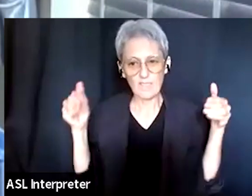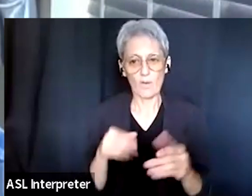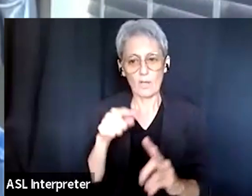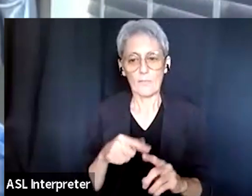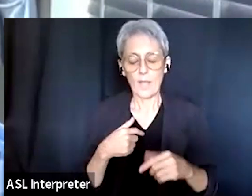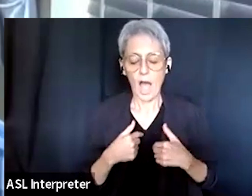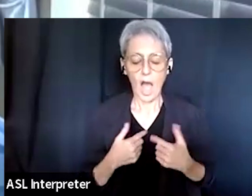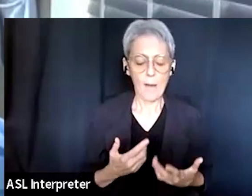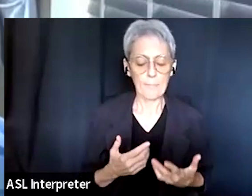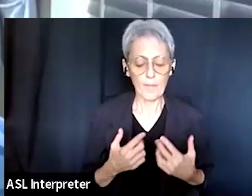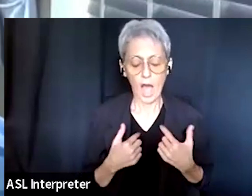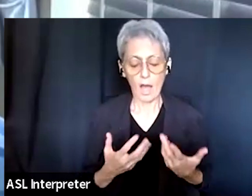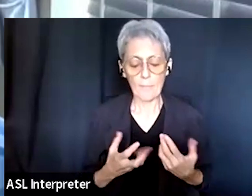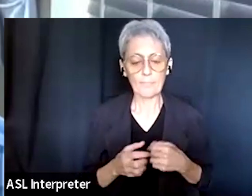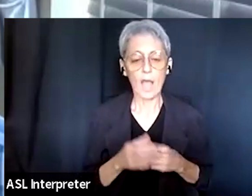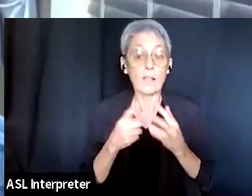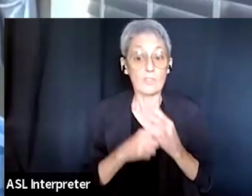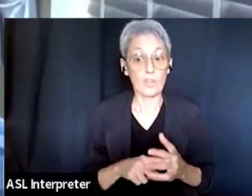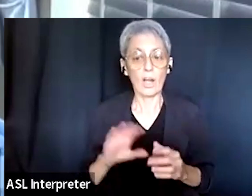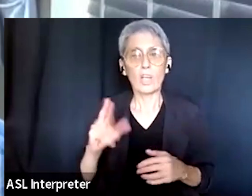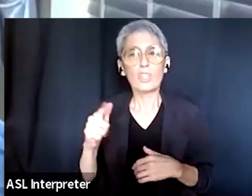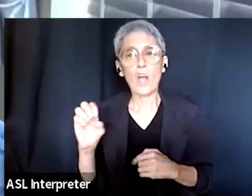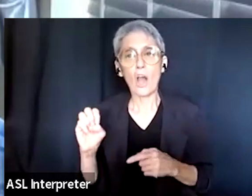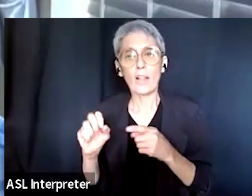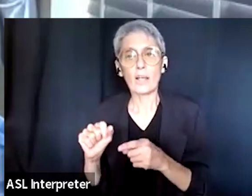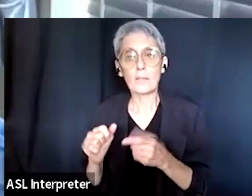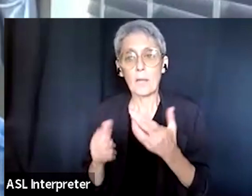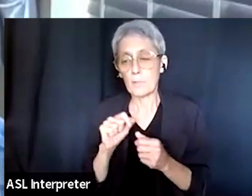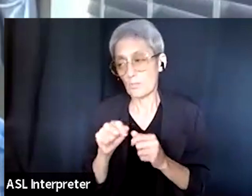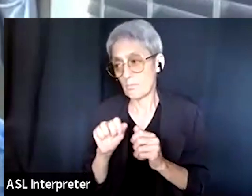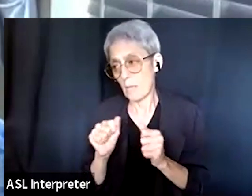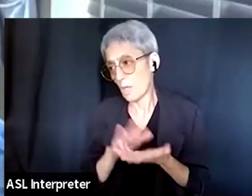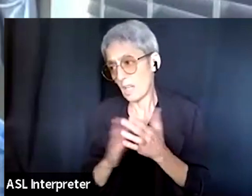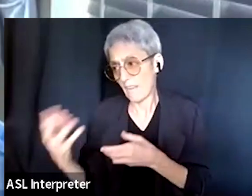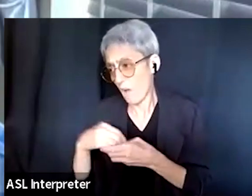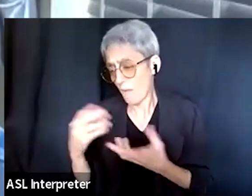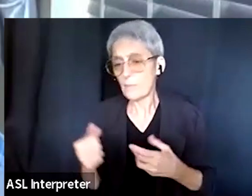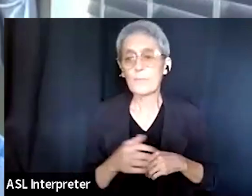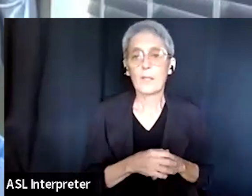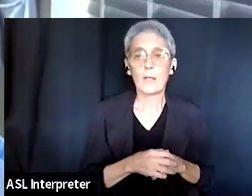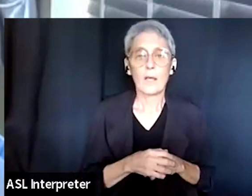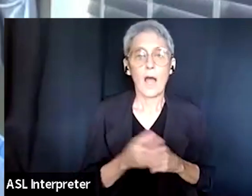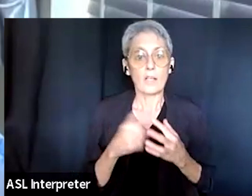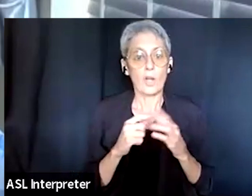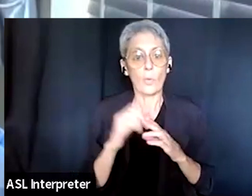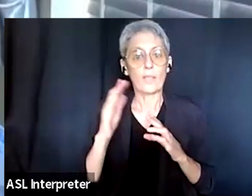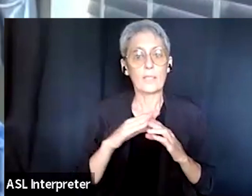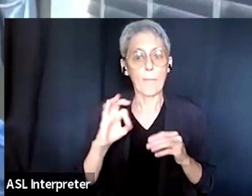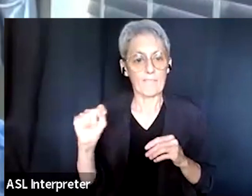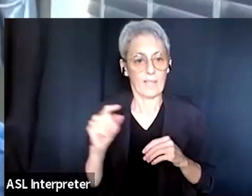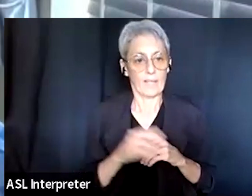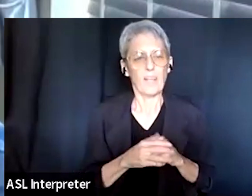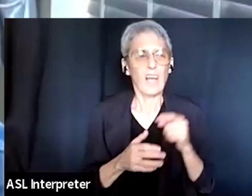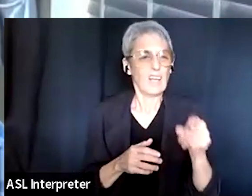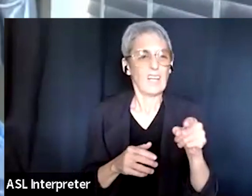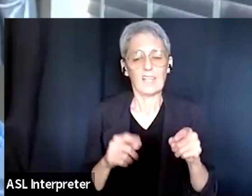I'll start, and then perhaps Charlotte, you can get involved. I'll start at the top of it. Not that it's a particular